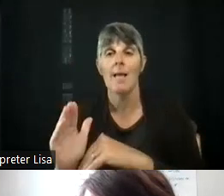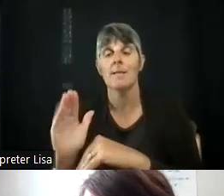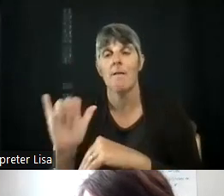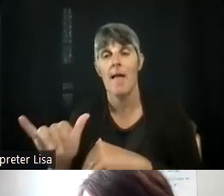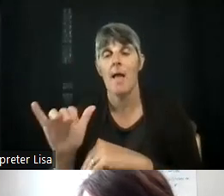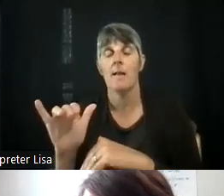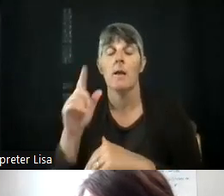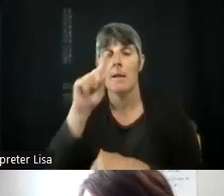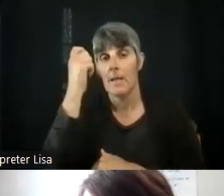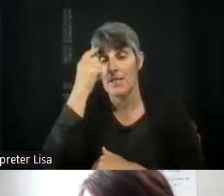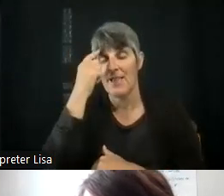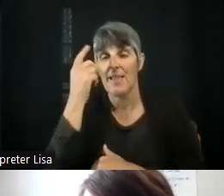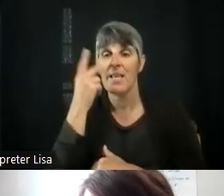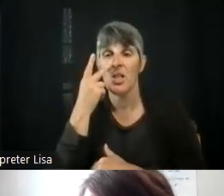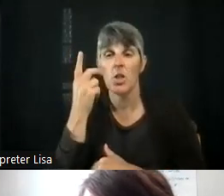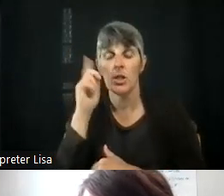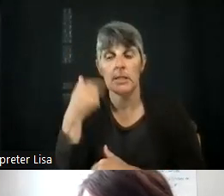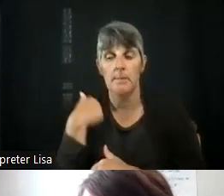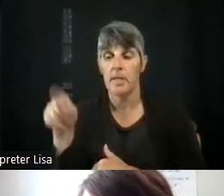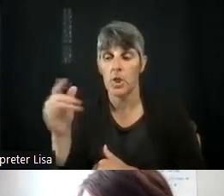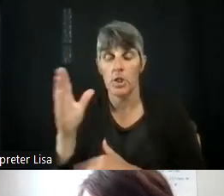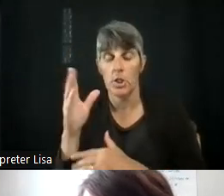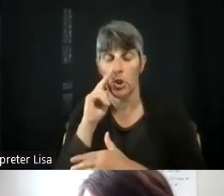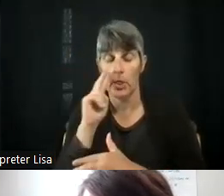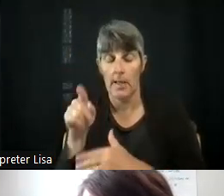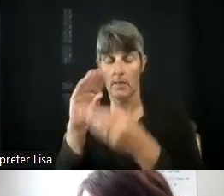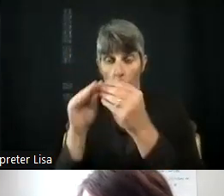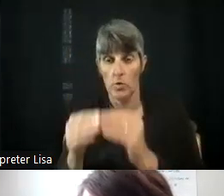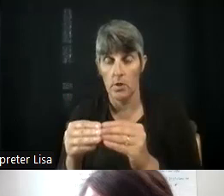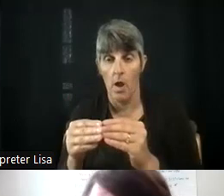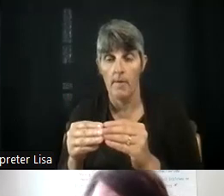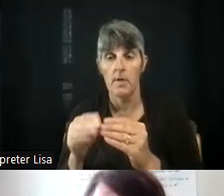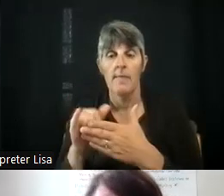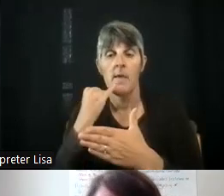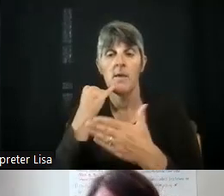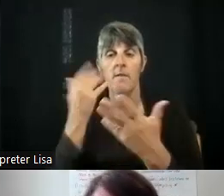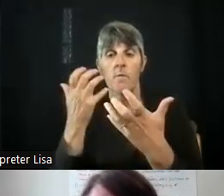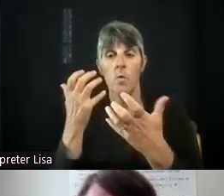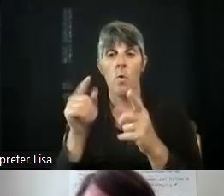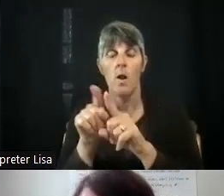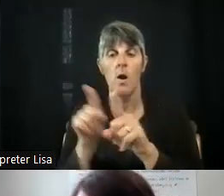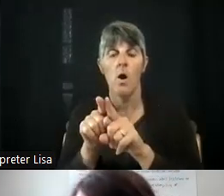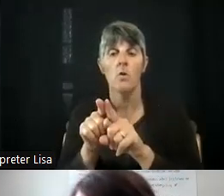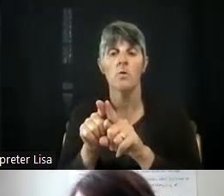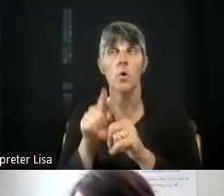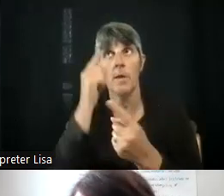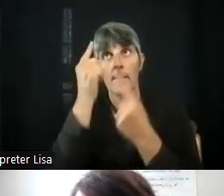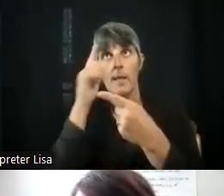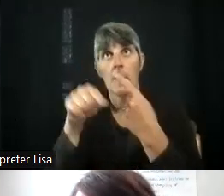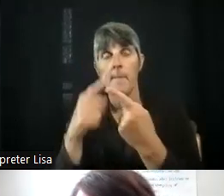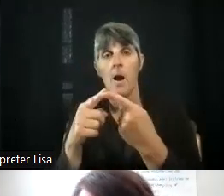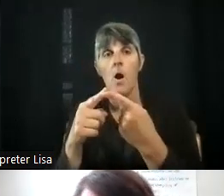I think it looks to me, just looking at those numbers, that if we want to also be thinking about